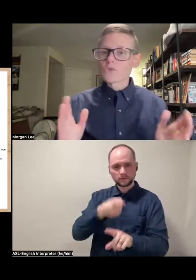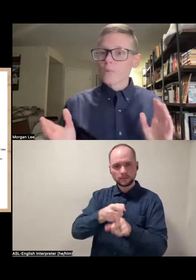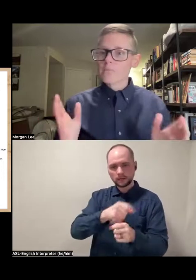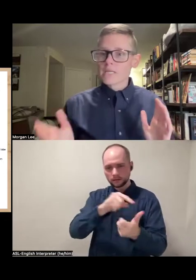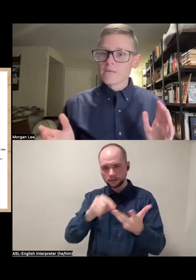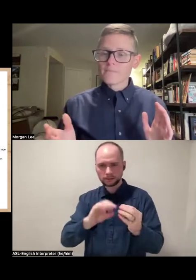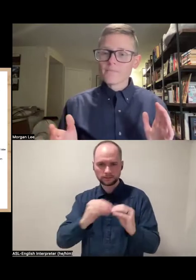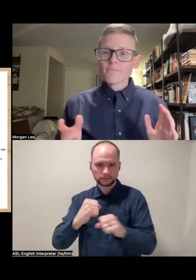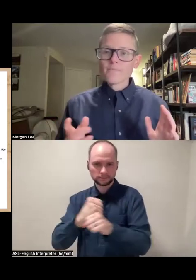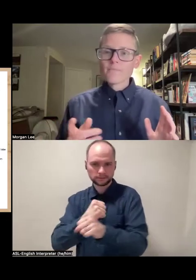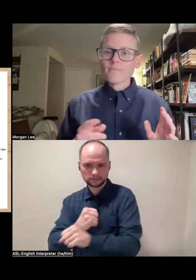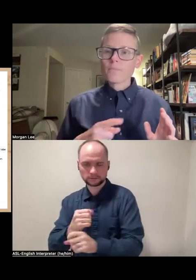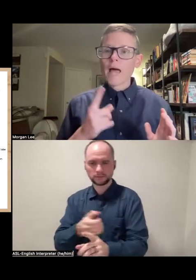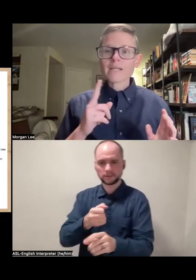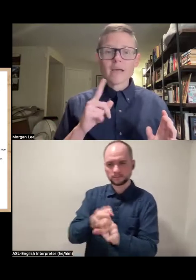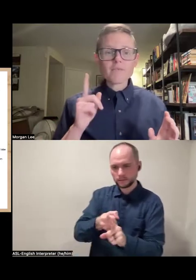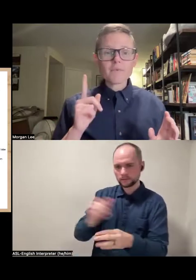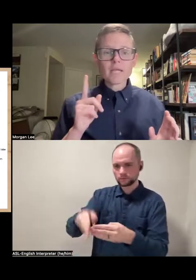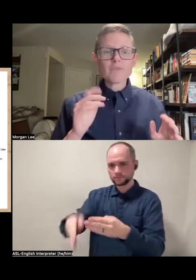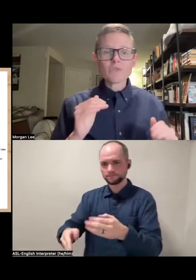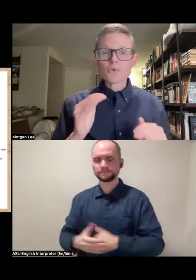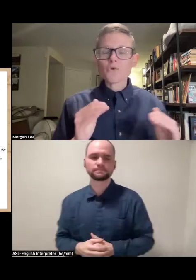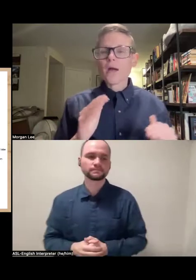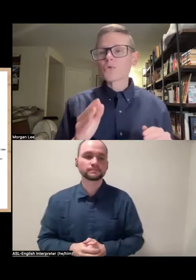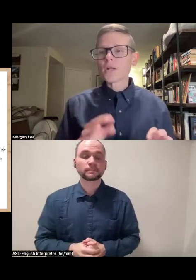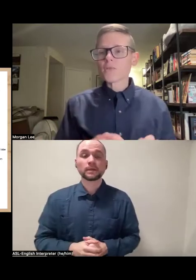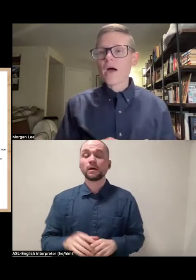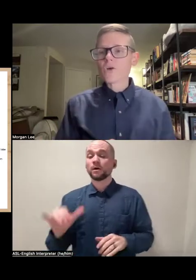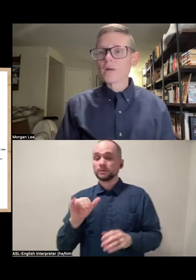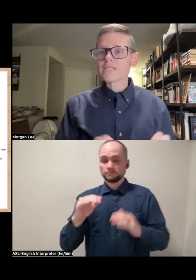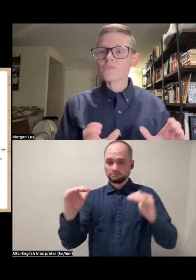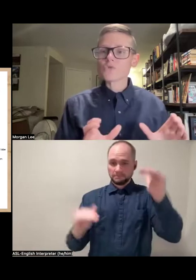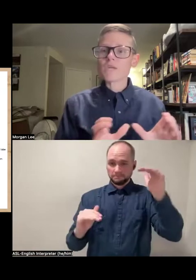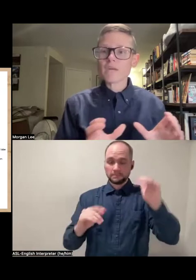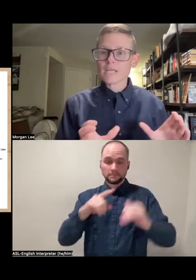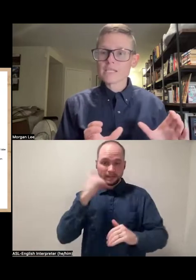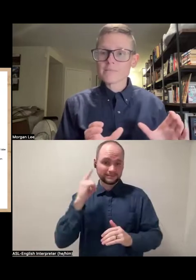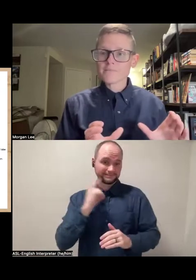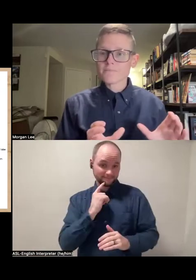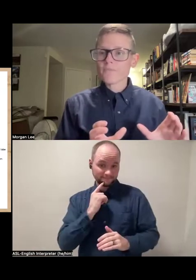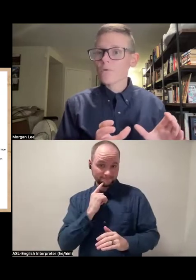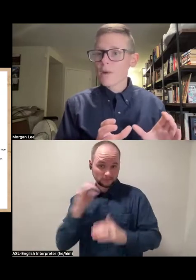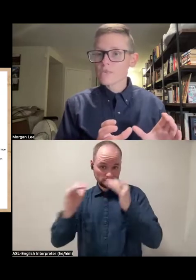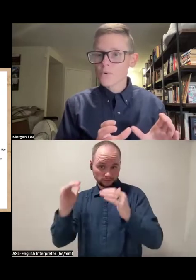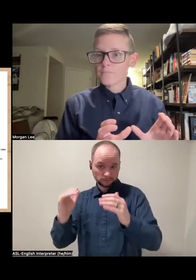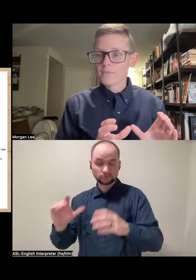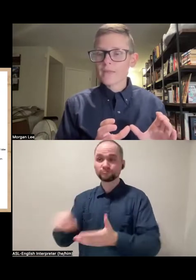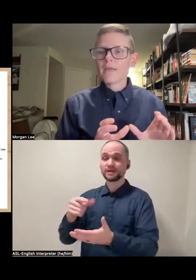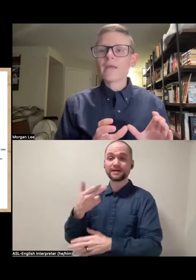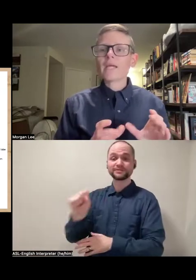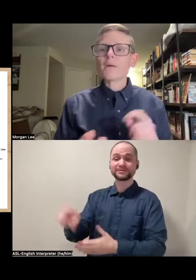also a discrepancy. Black deaf individuals are graduating with higher rates of certificates from high